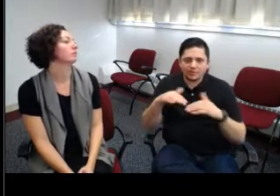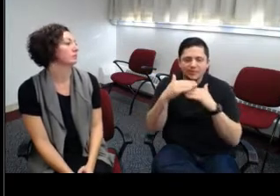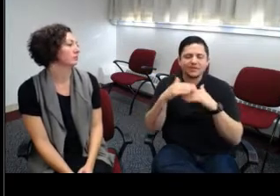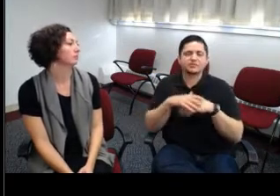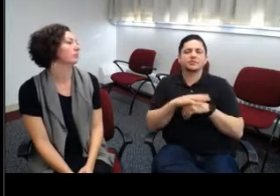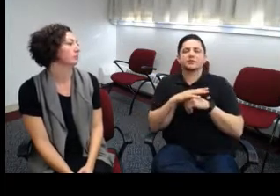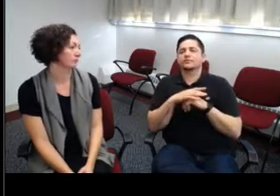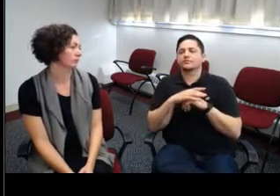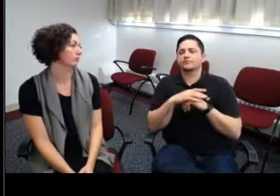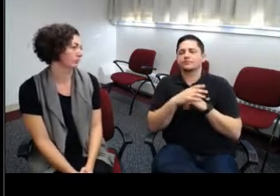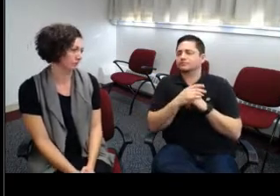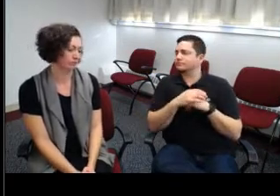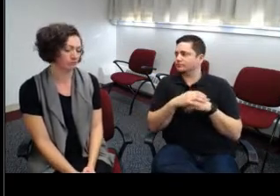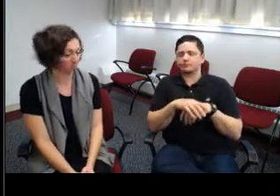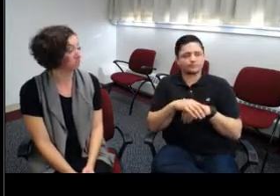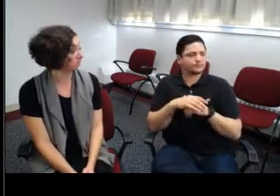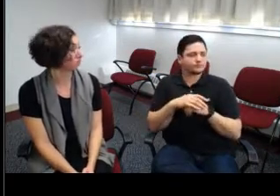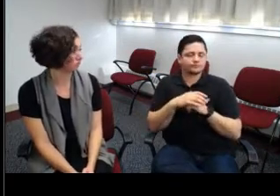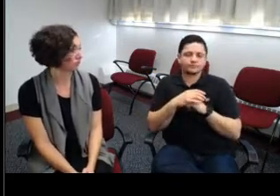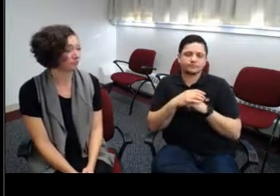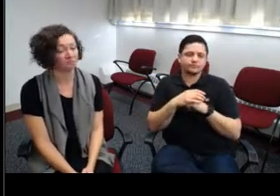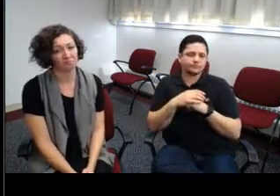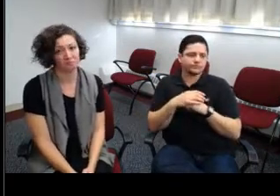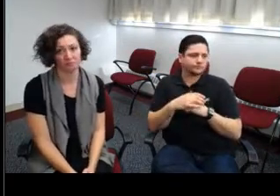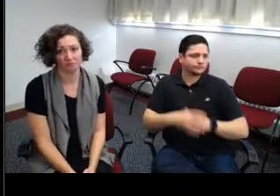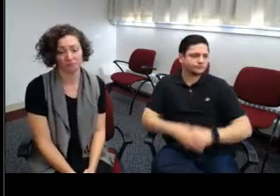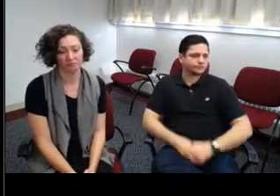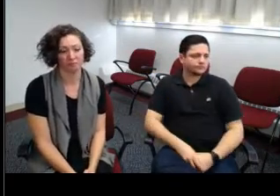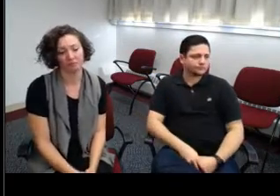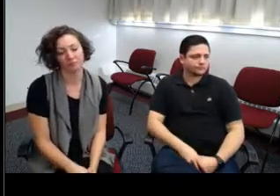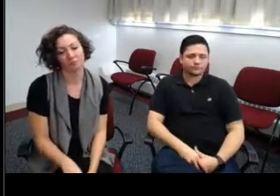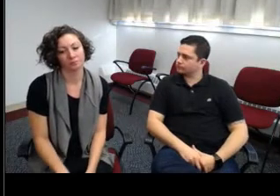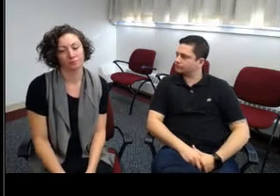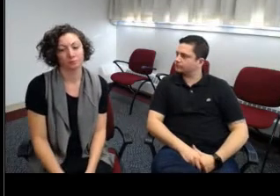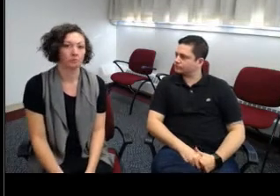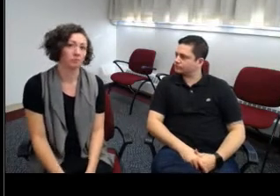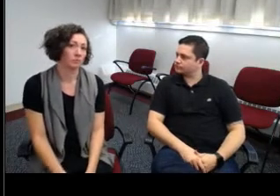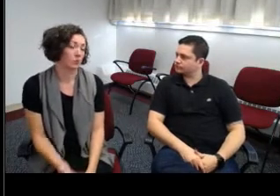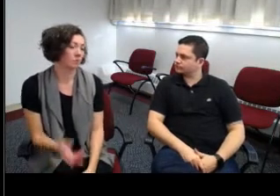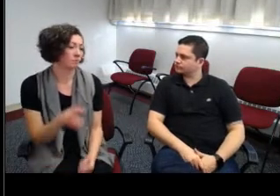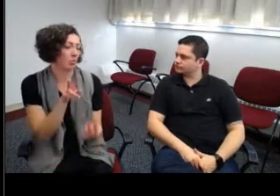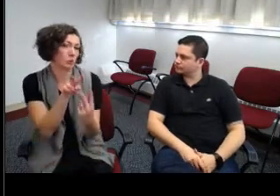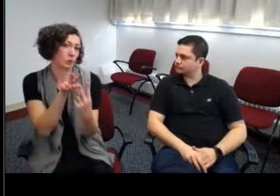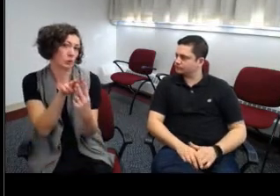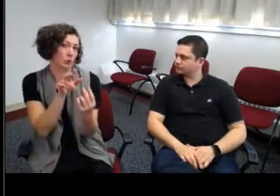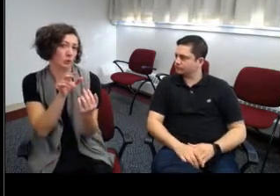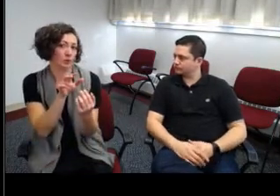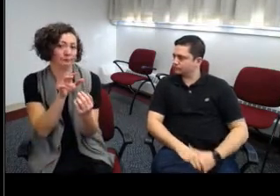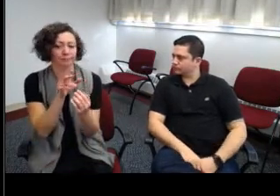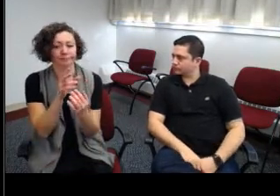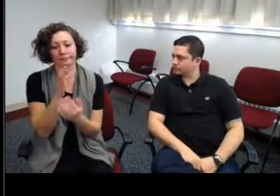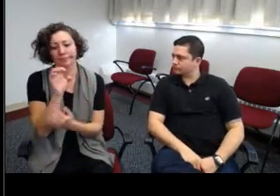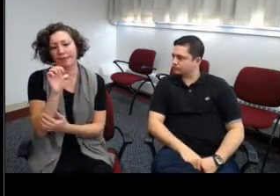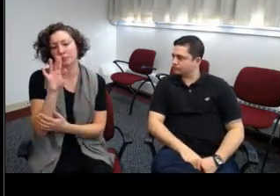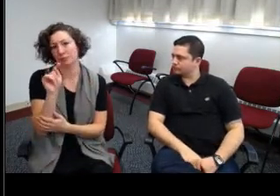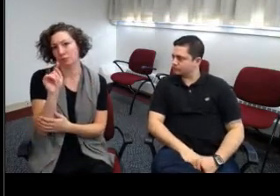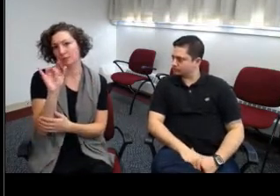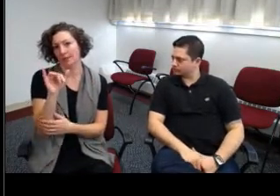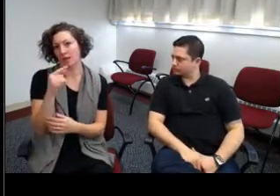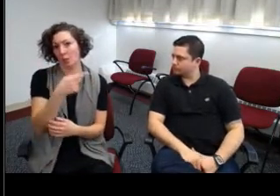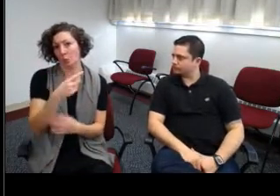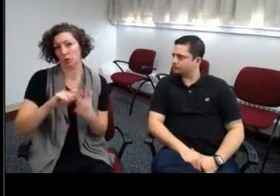It can increase the awareness by the provider and the resources that are available. So I think